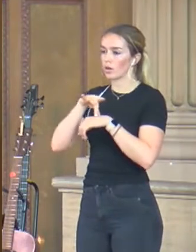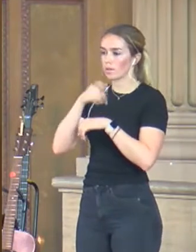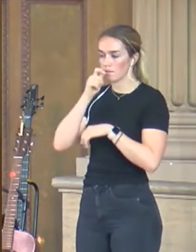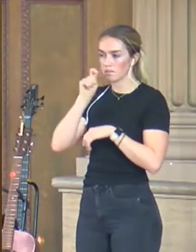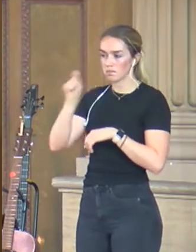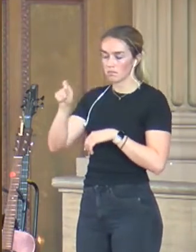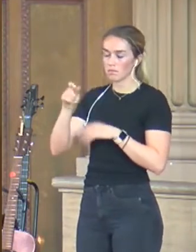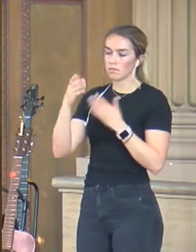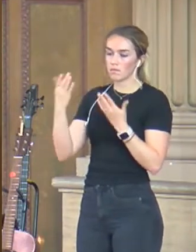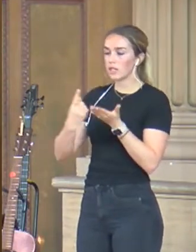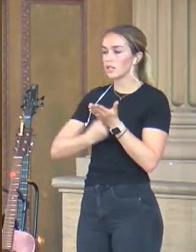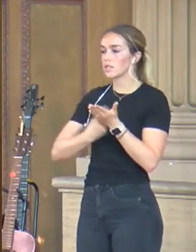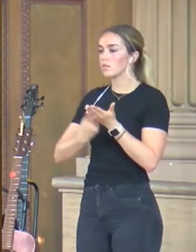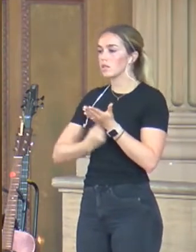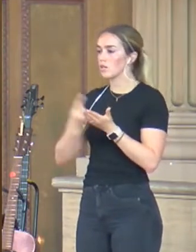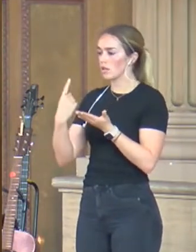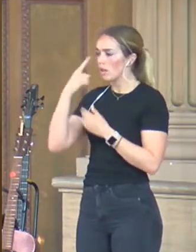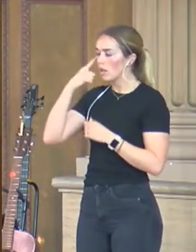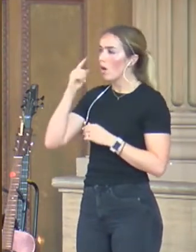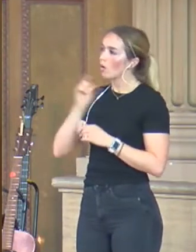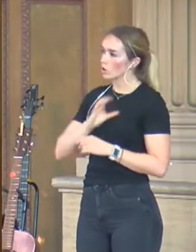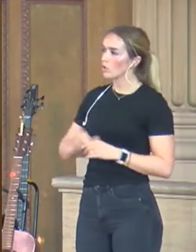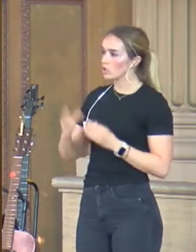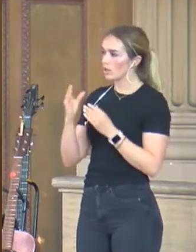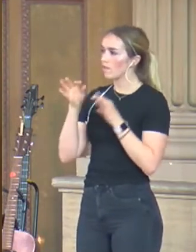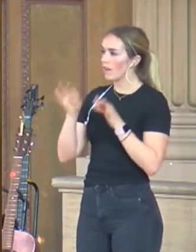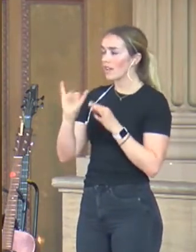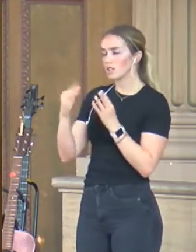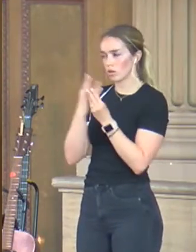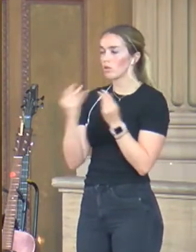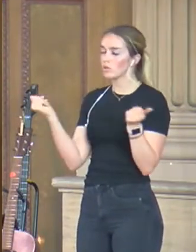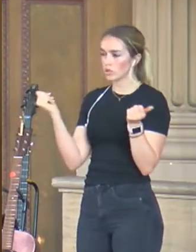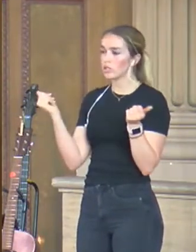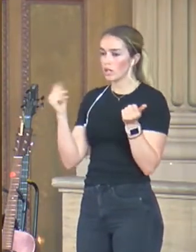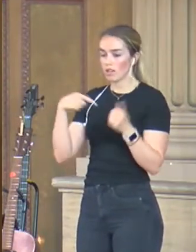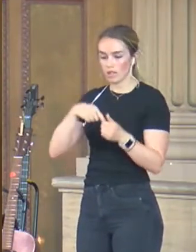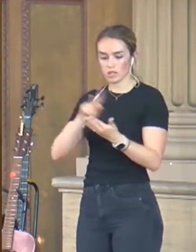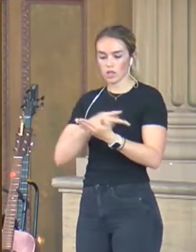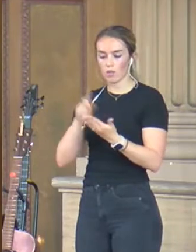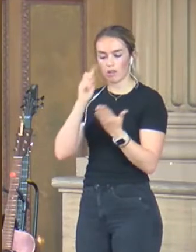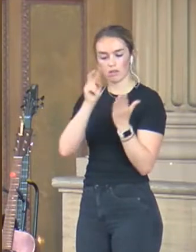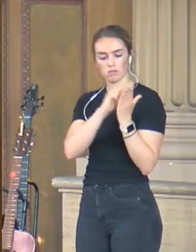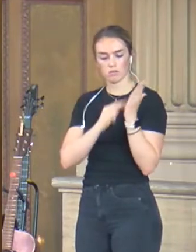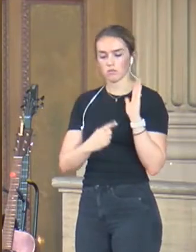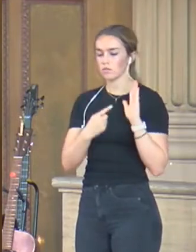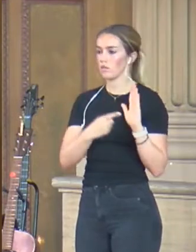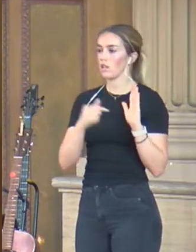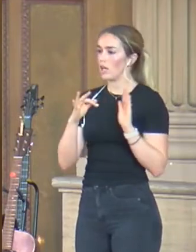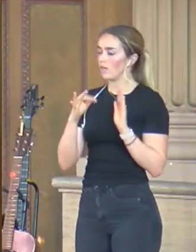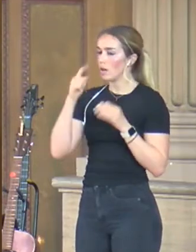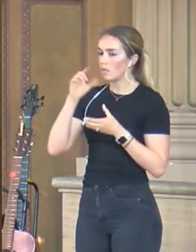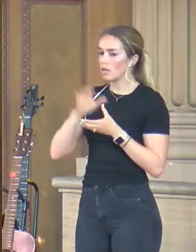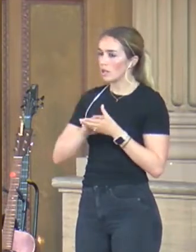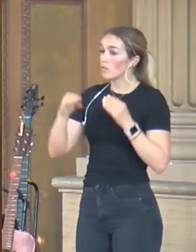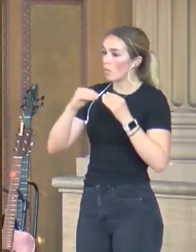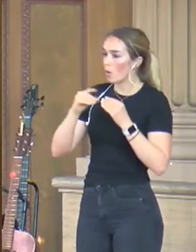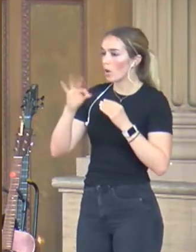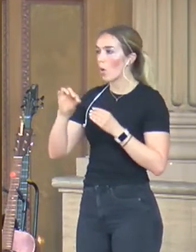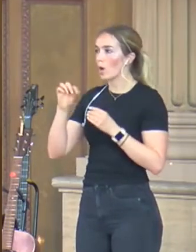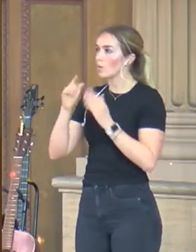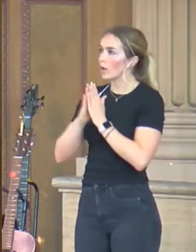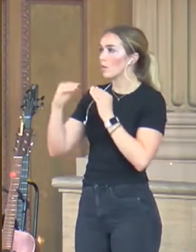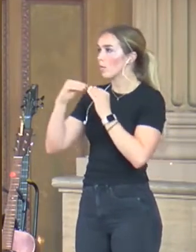And again, sometimes we present the Christian faith as the solution for this. Like, we'll have this psalm and we'll say, Well, the moral of this story is that if you just believe harder, then you'll